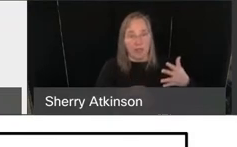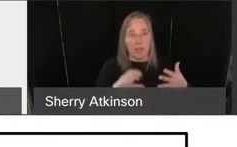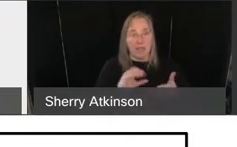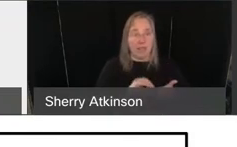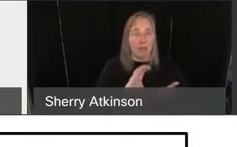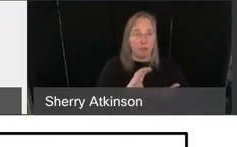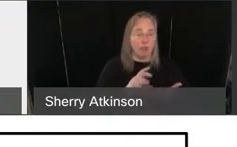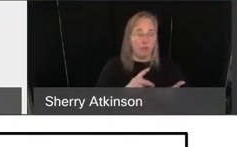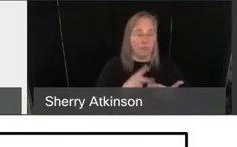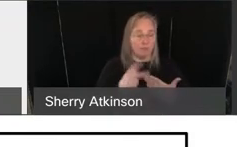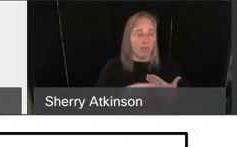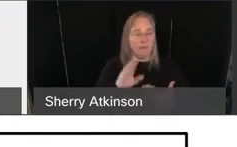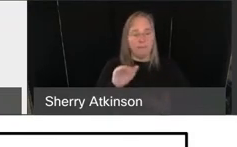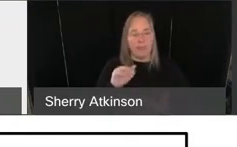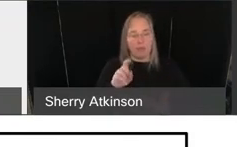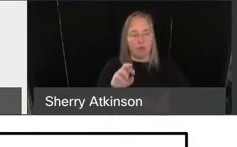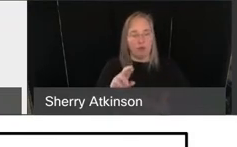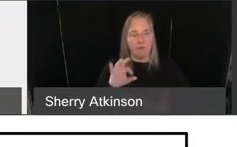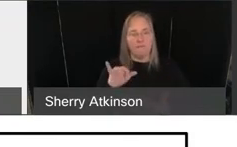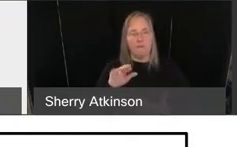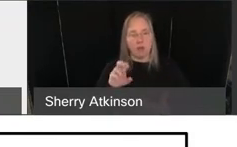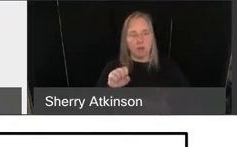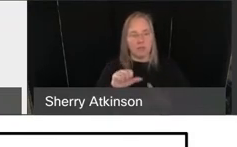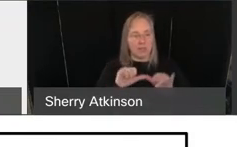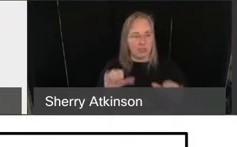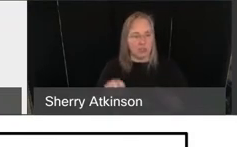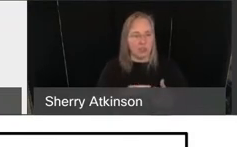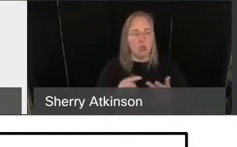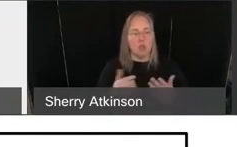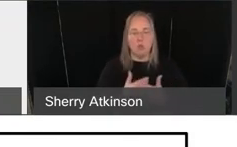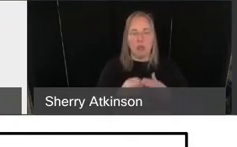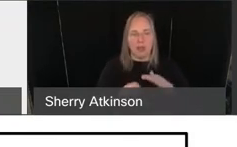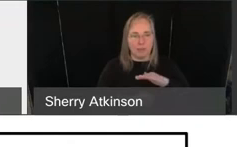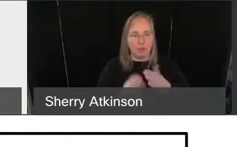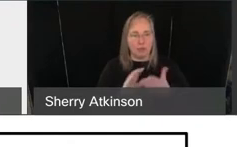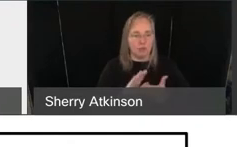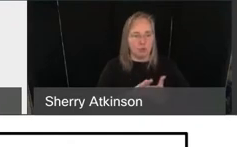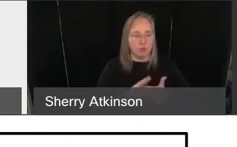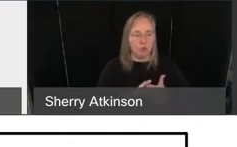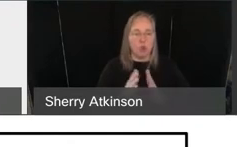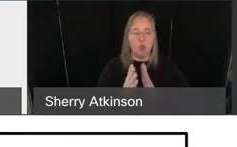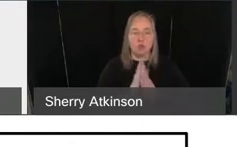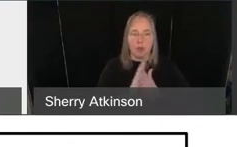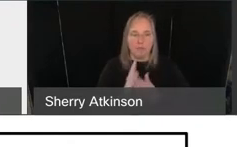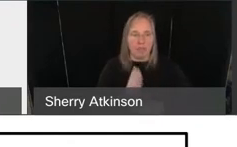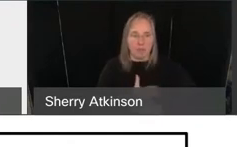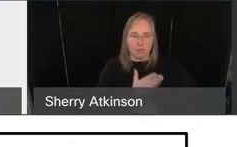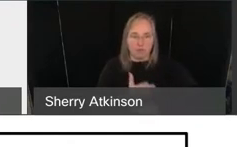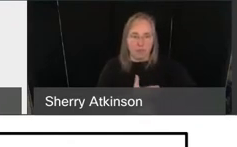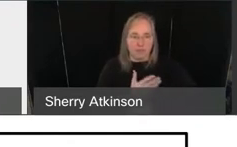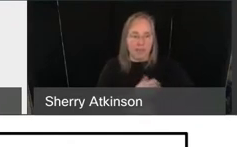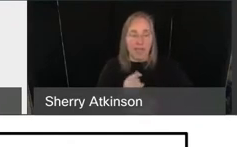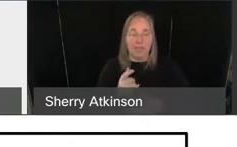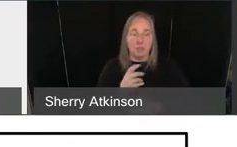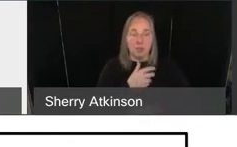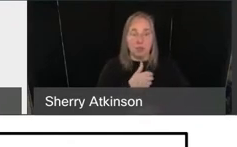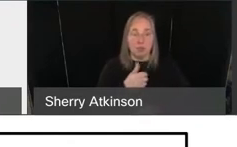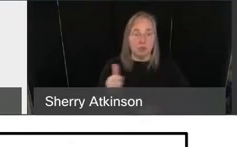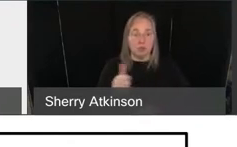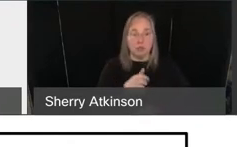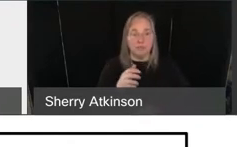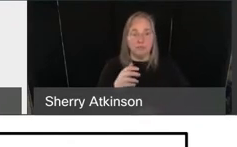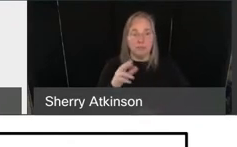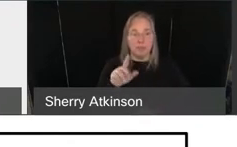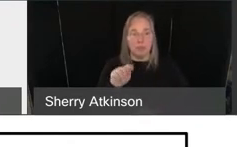Fire Station, New Elementary School, Traffic Improvements, and Transit Center. These are all currently